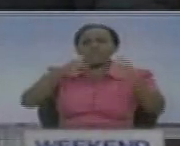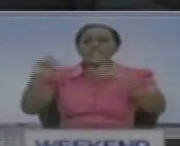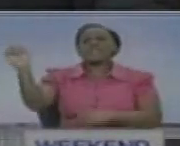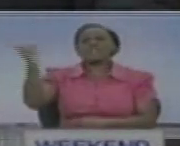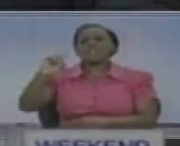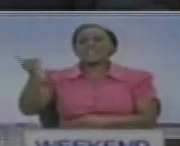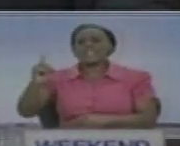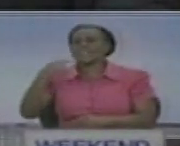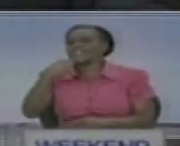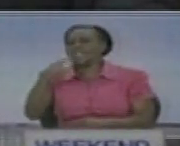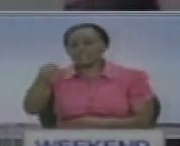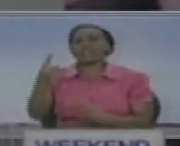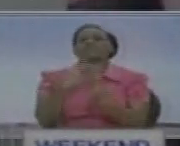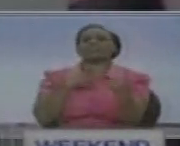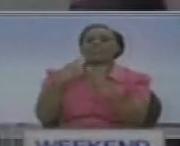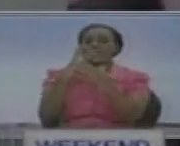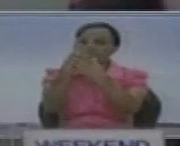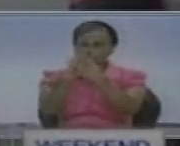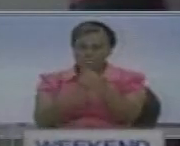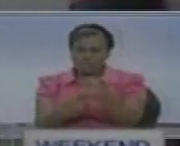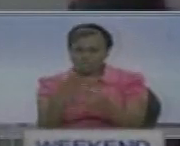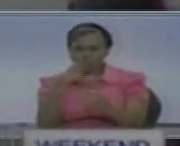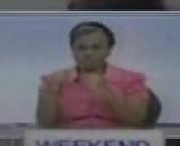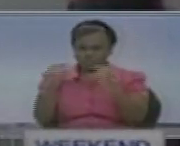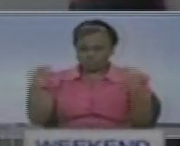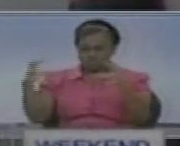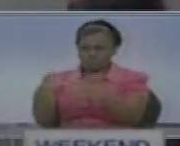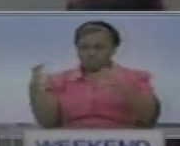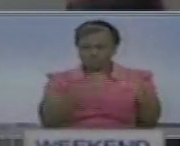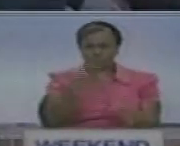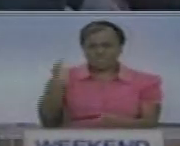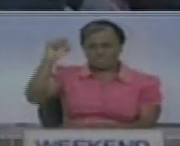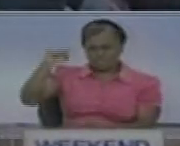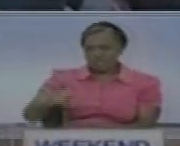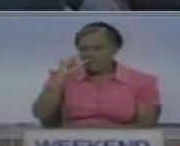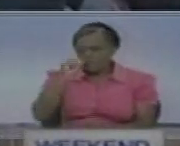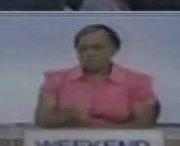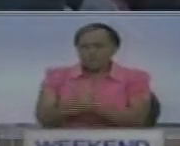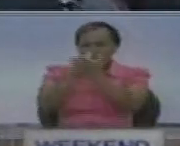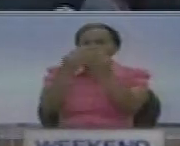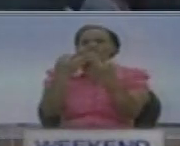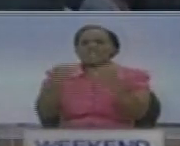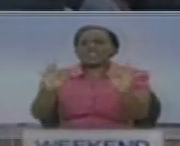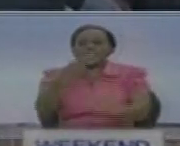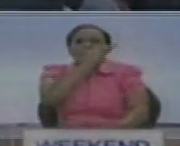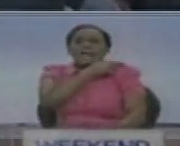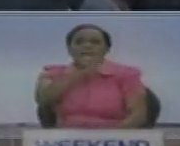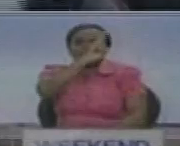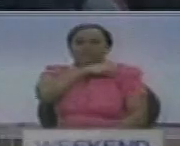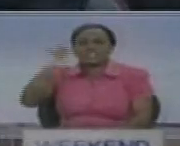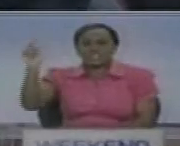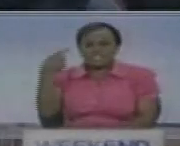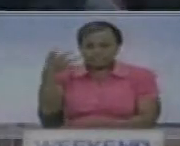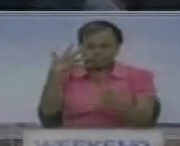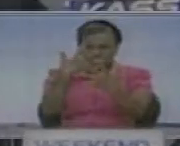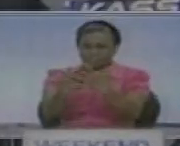Secretary says they are talking to both sides of the conflict in South Sudan to help get the Kenya pilot held by the rebels back